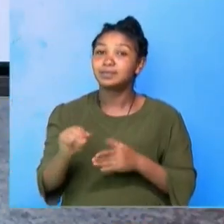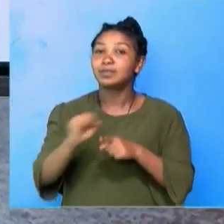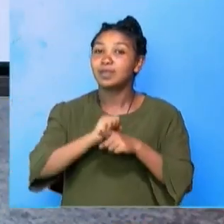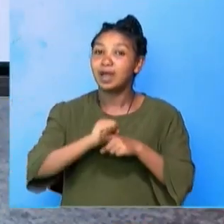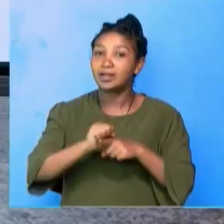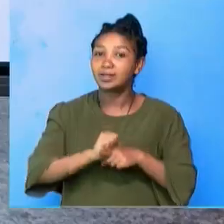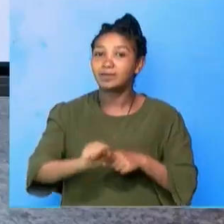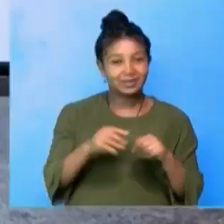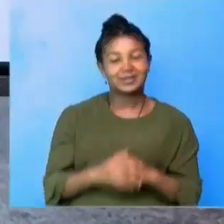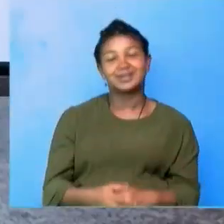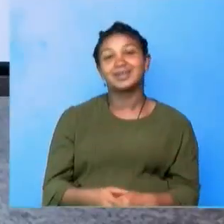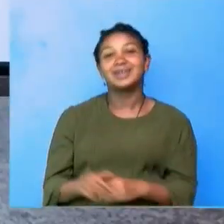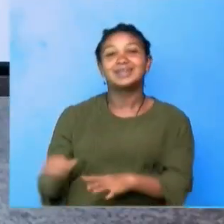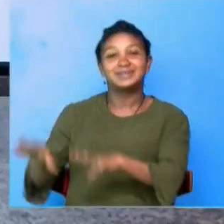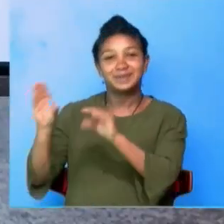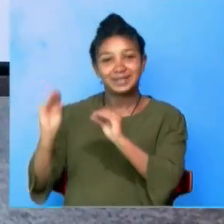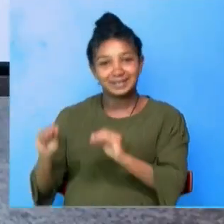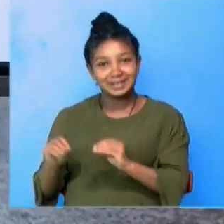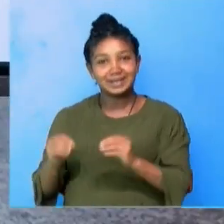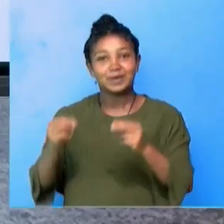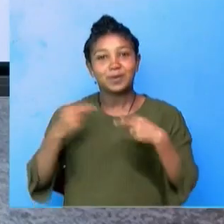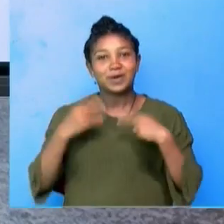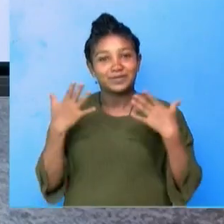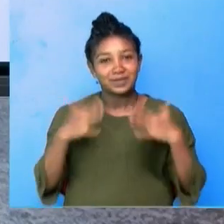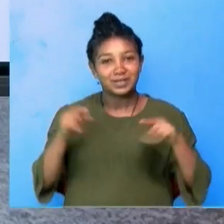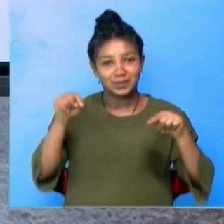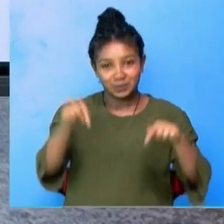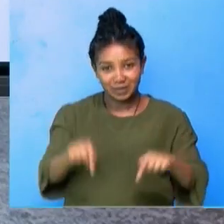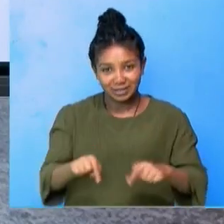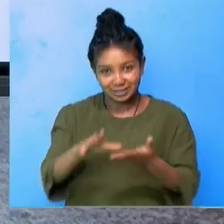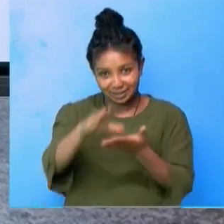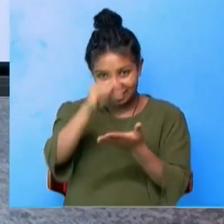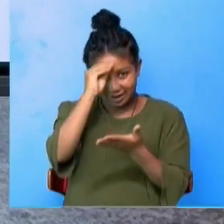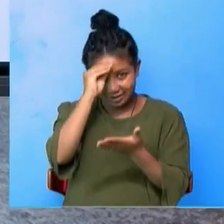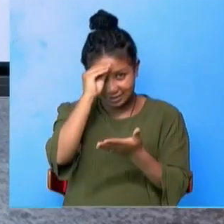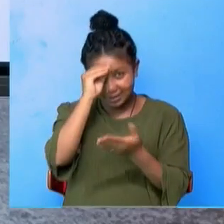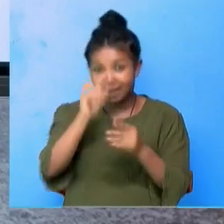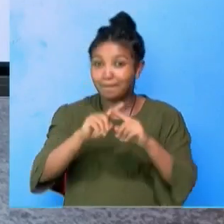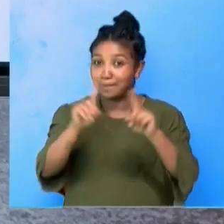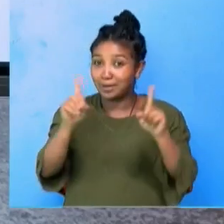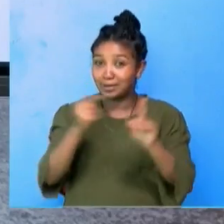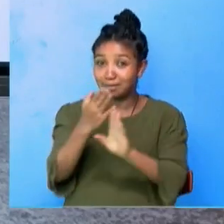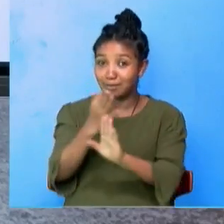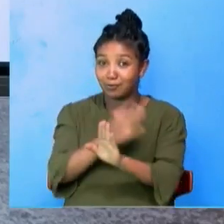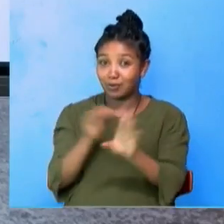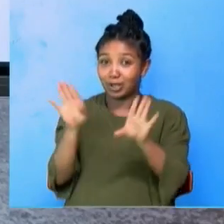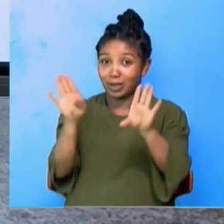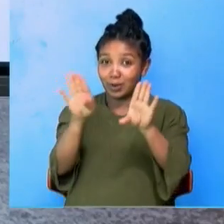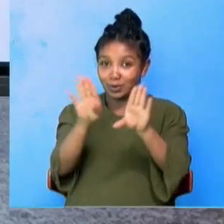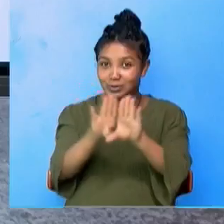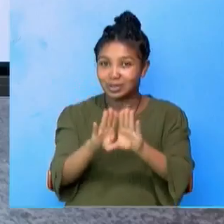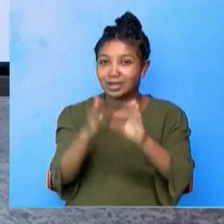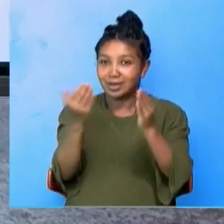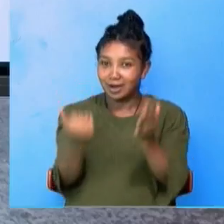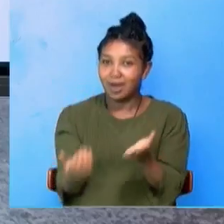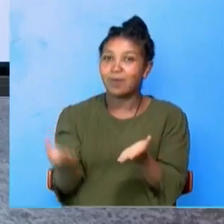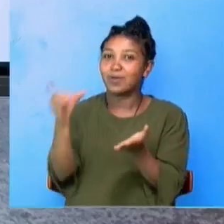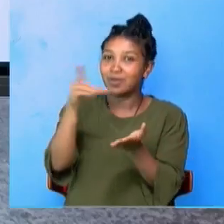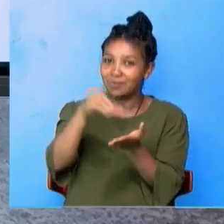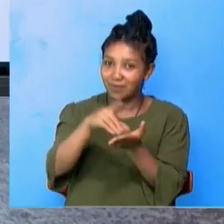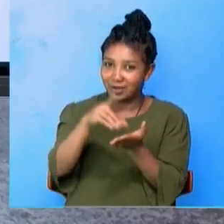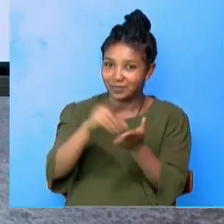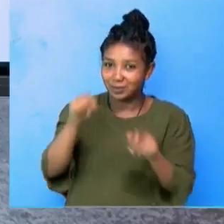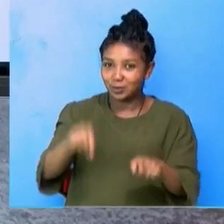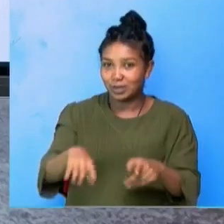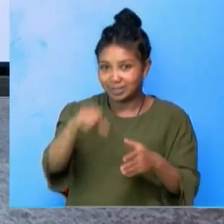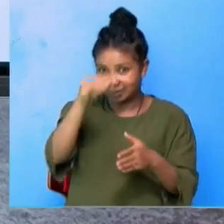activity 4. Students, we have finished today's lesson, but before we close, let us revise